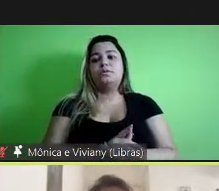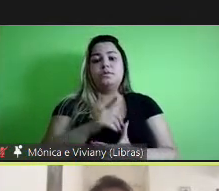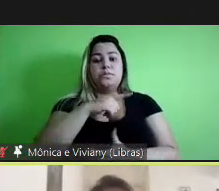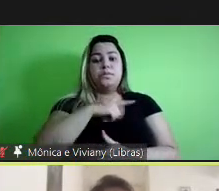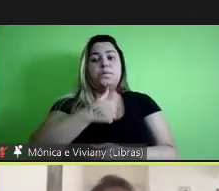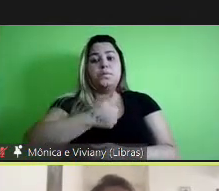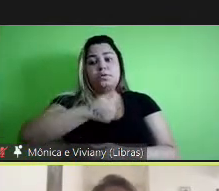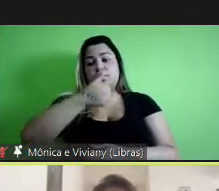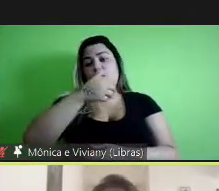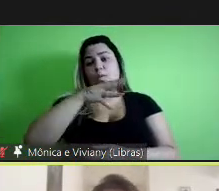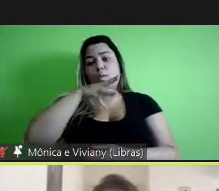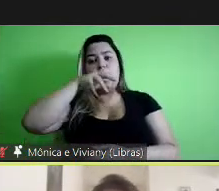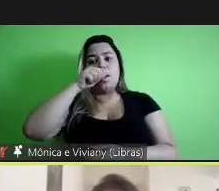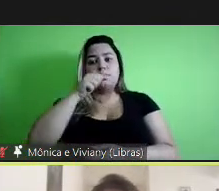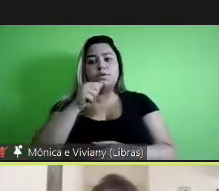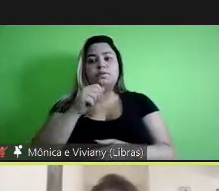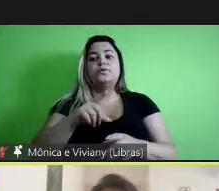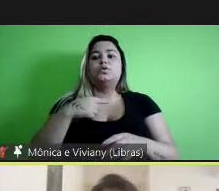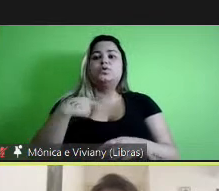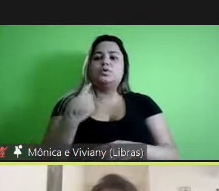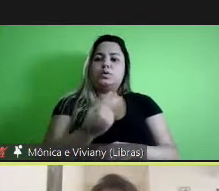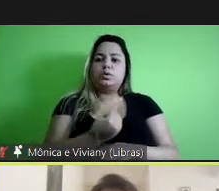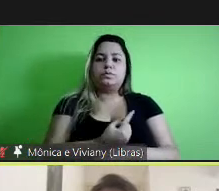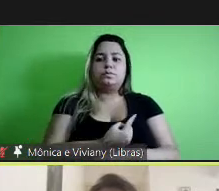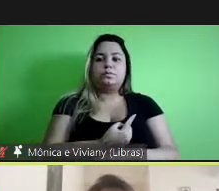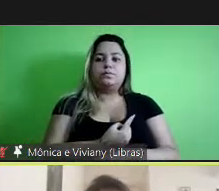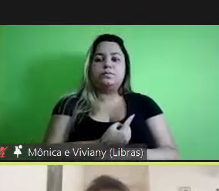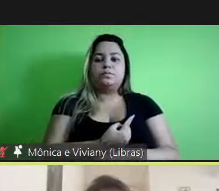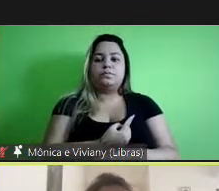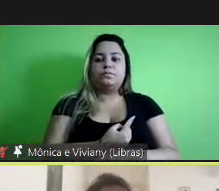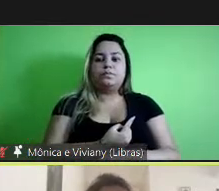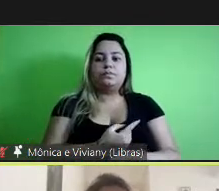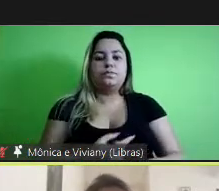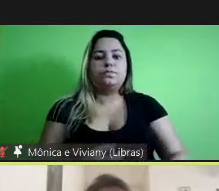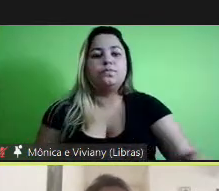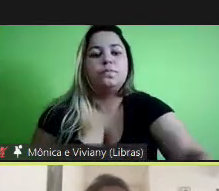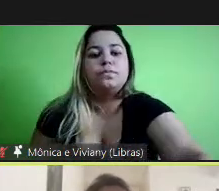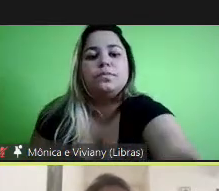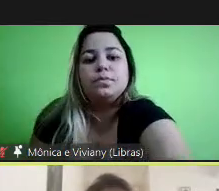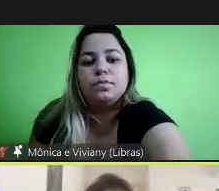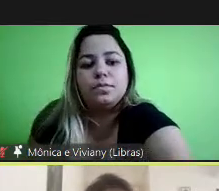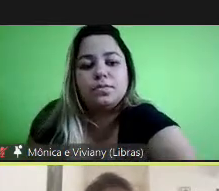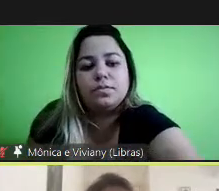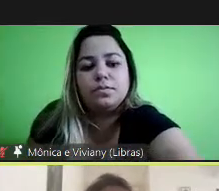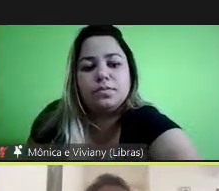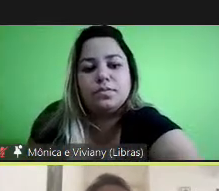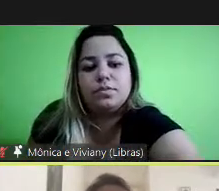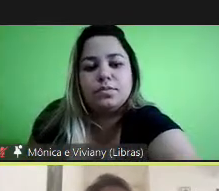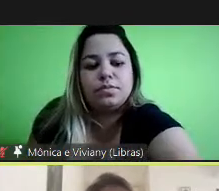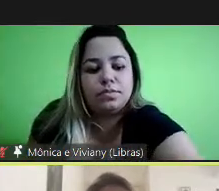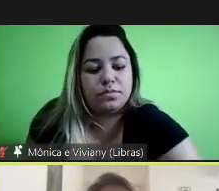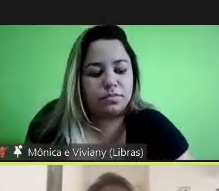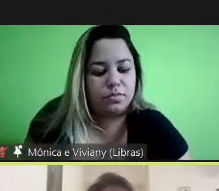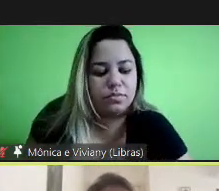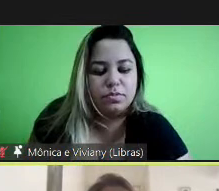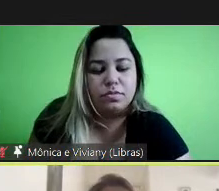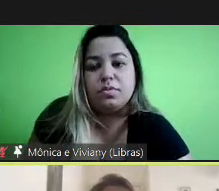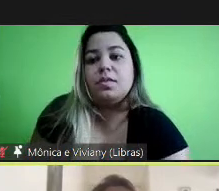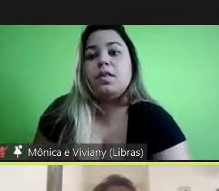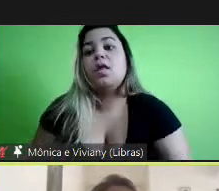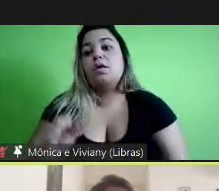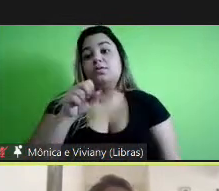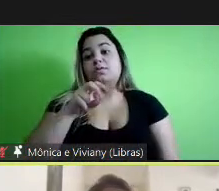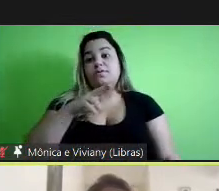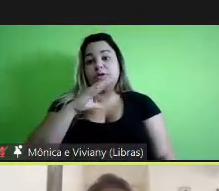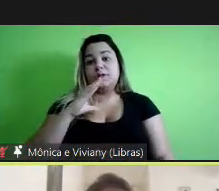clinics. ar ruim, And now we know that then when there é is uma das bad causas or de low air AVC, quality, de problemas cardiovasculares,